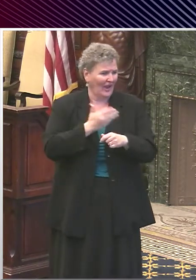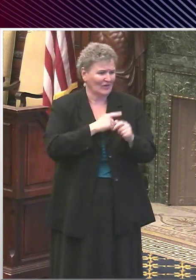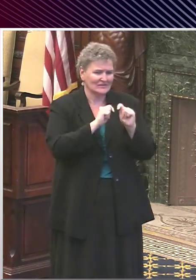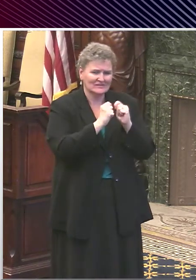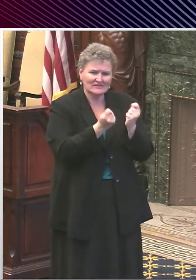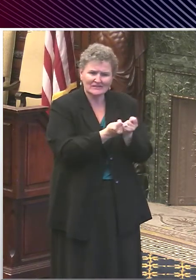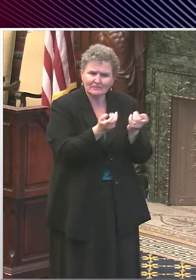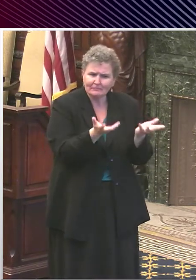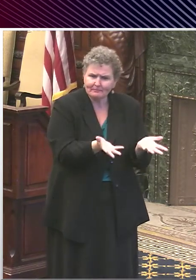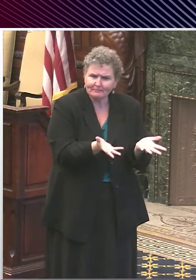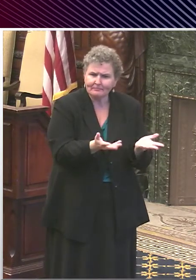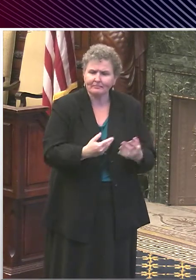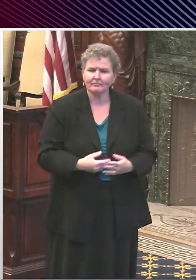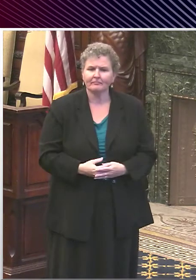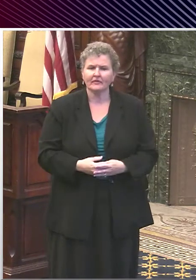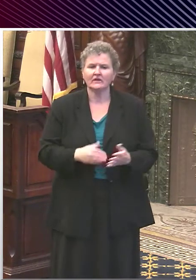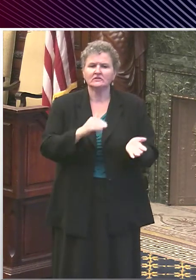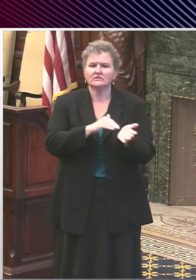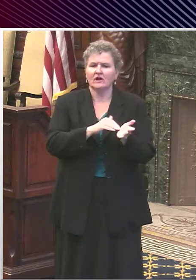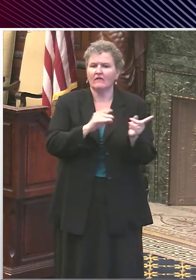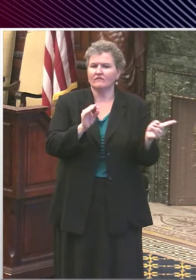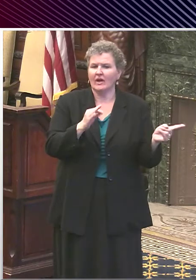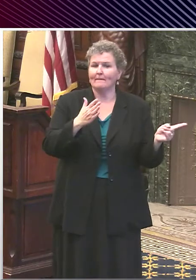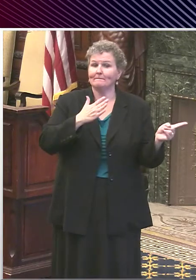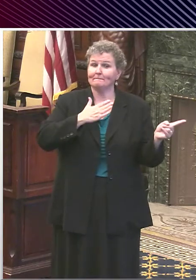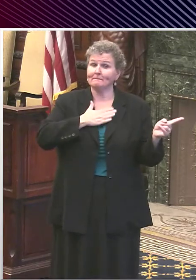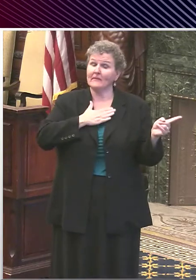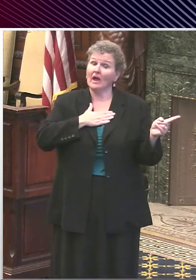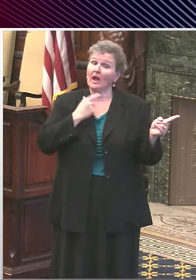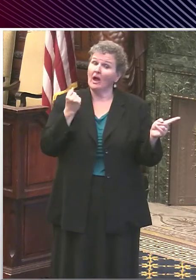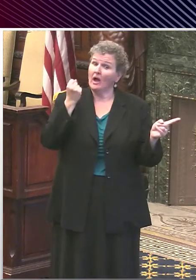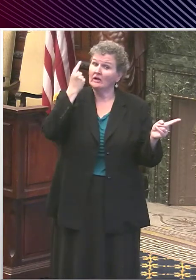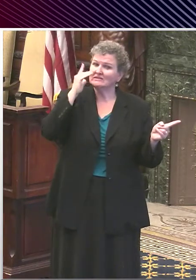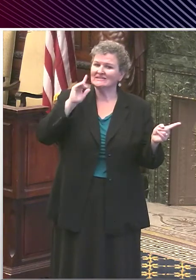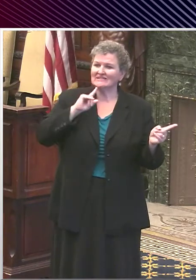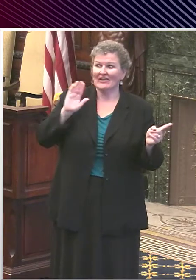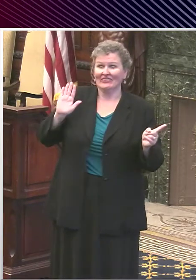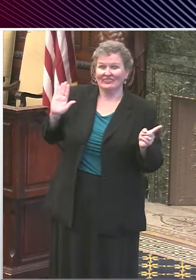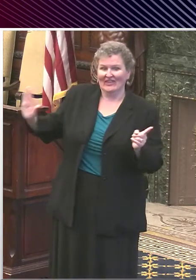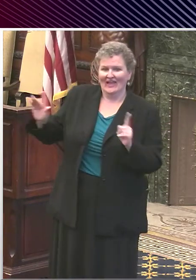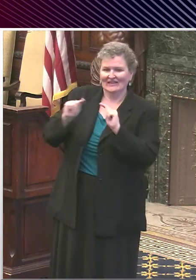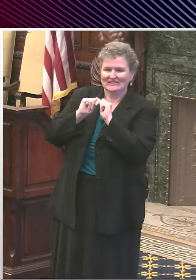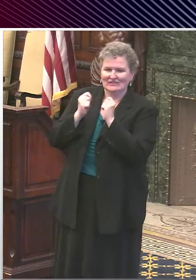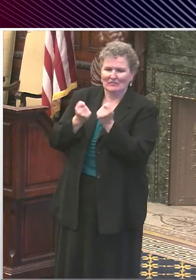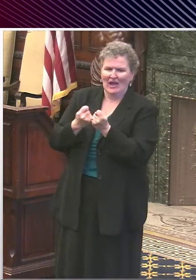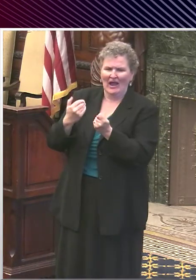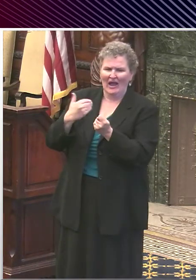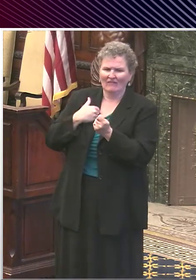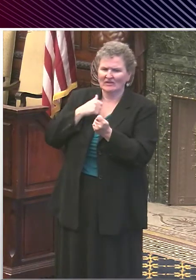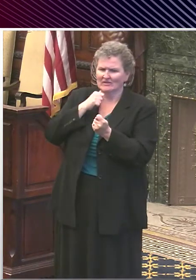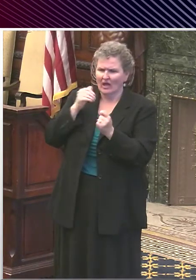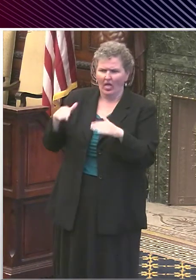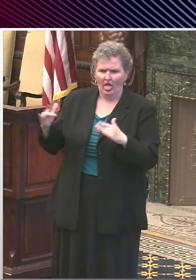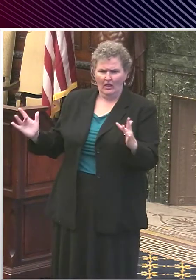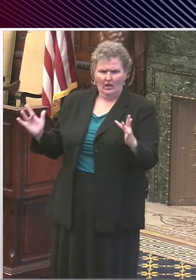So my understanding is that the team has very little contact with Philadelphia residents, though some. We have been guiding the Marlins, and they're going to be doing